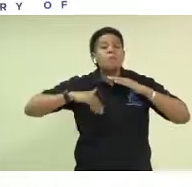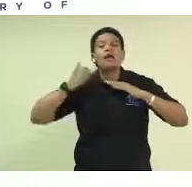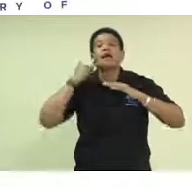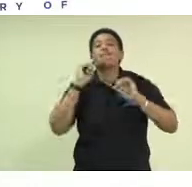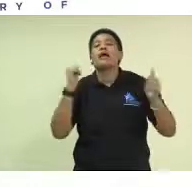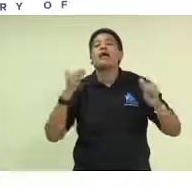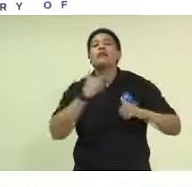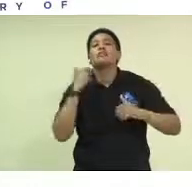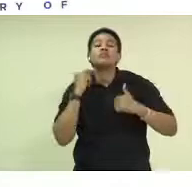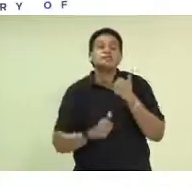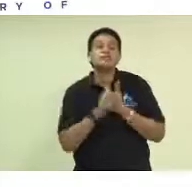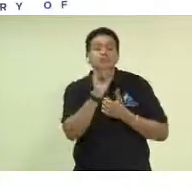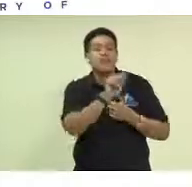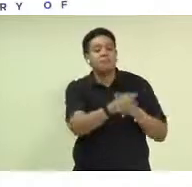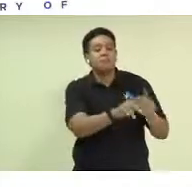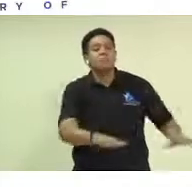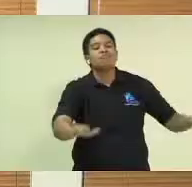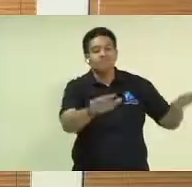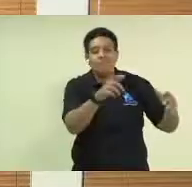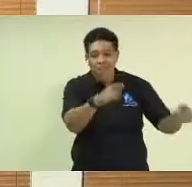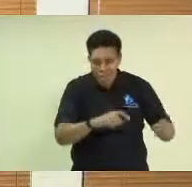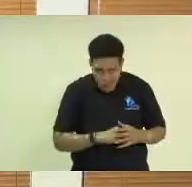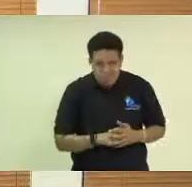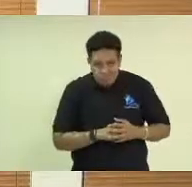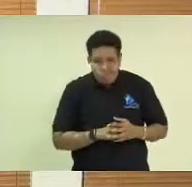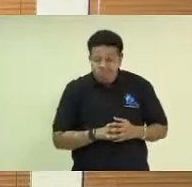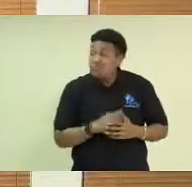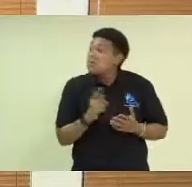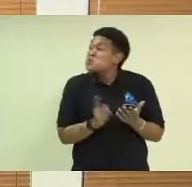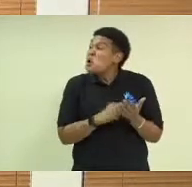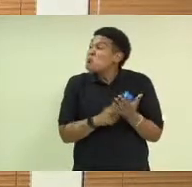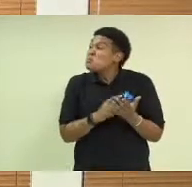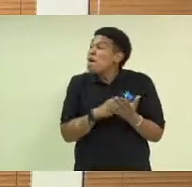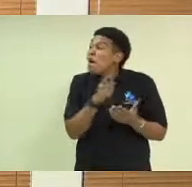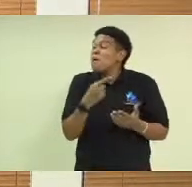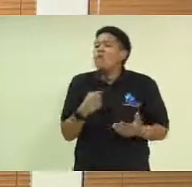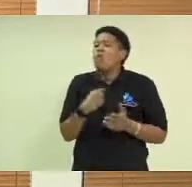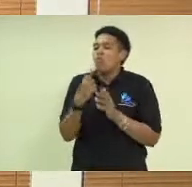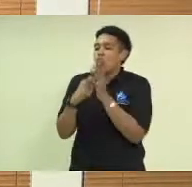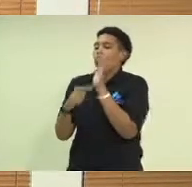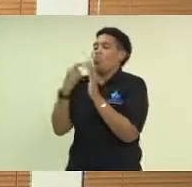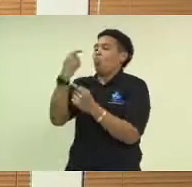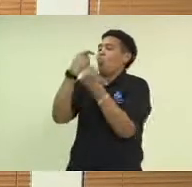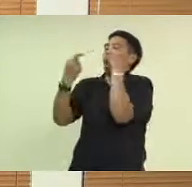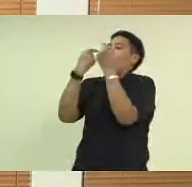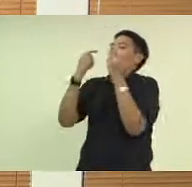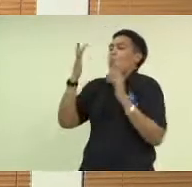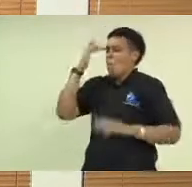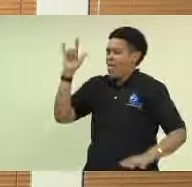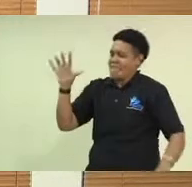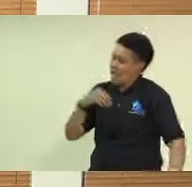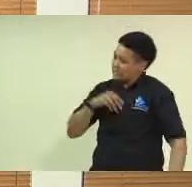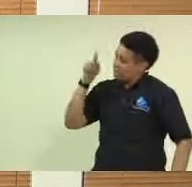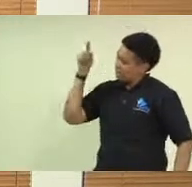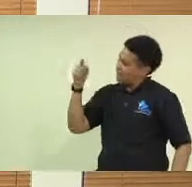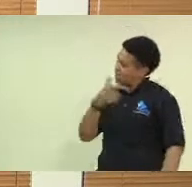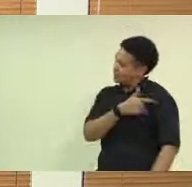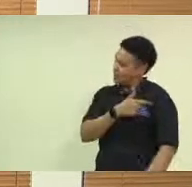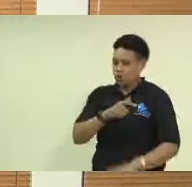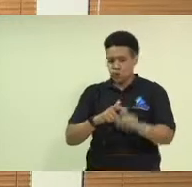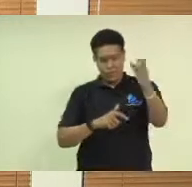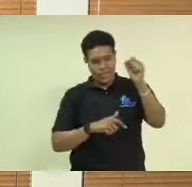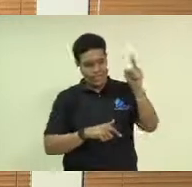risk to that very population. And so sometimes we are criticized, why didn't we accept this vaccine or that